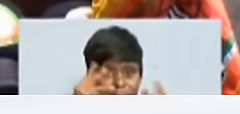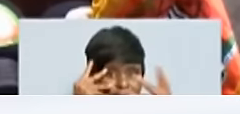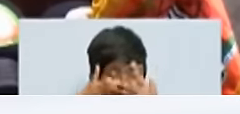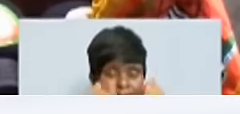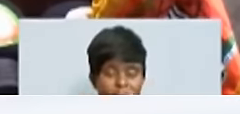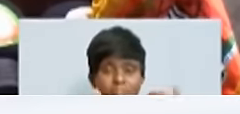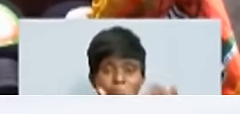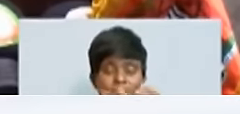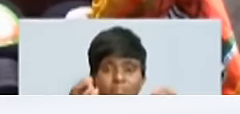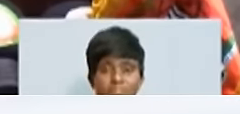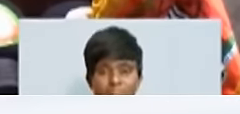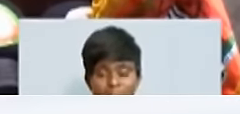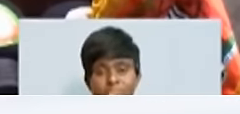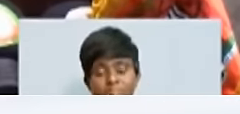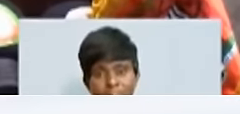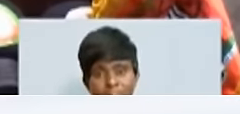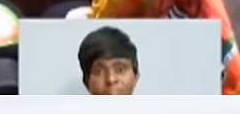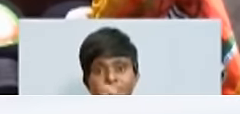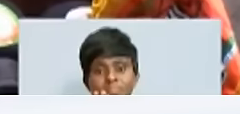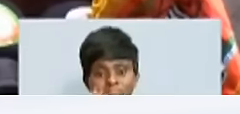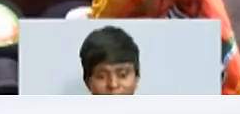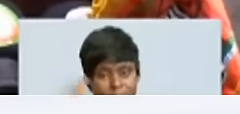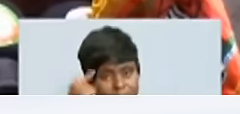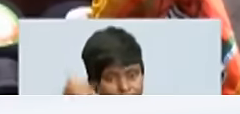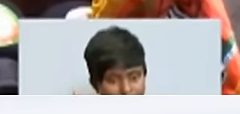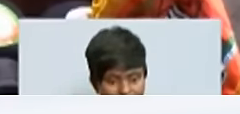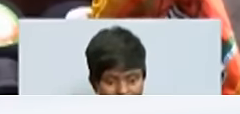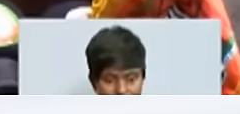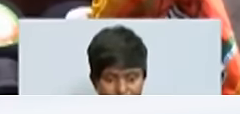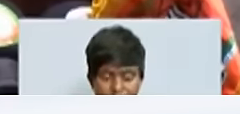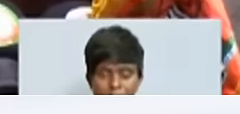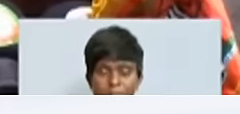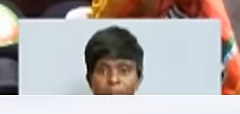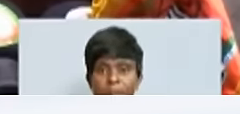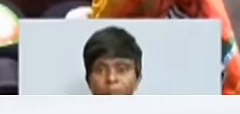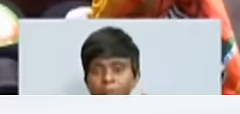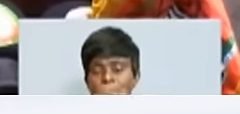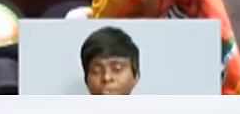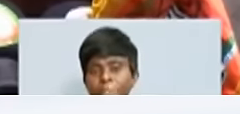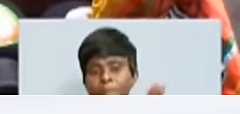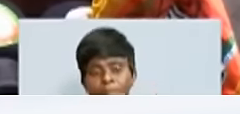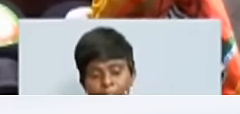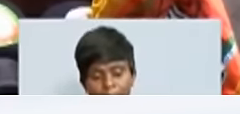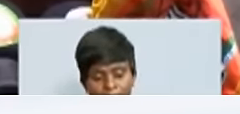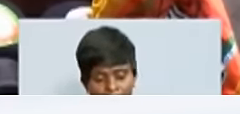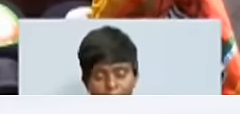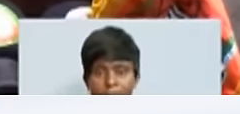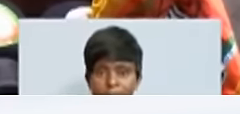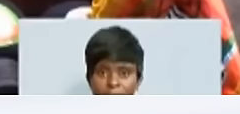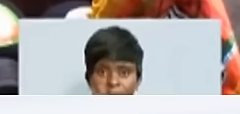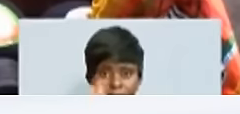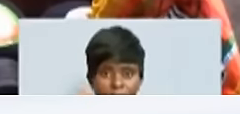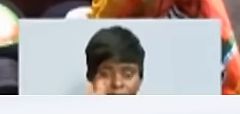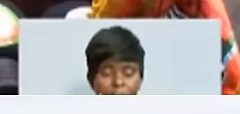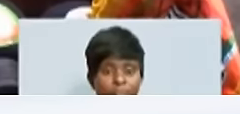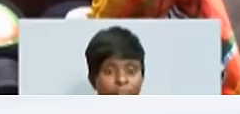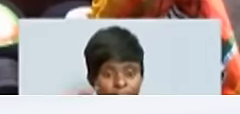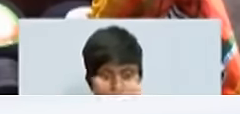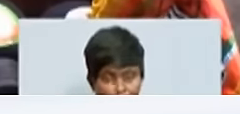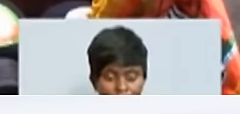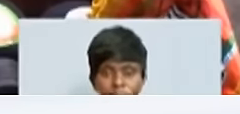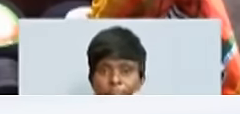open and more frequent. Government has also strengthened the legal framework on the management of forfeited